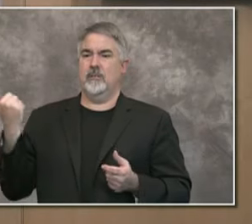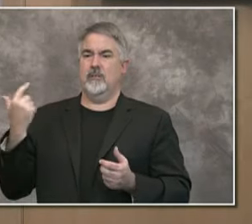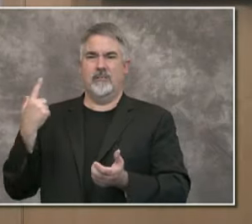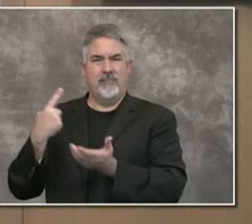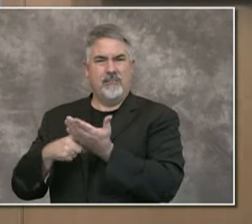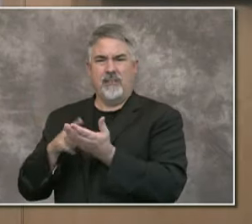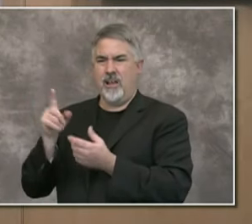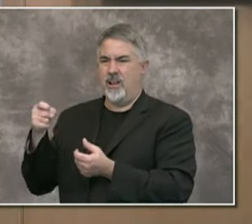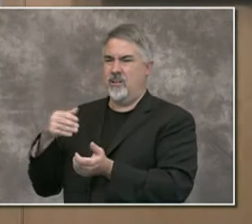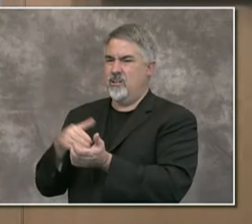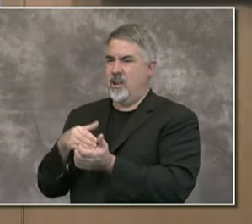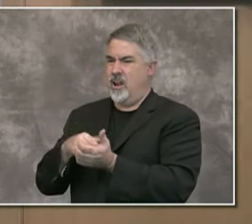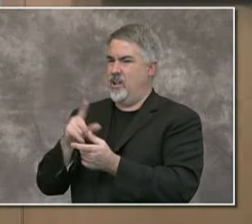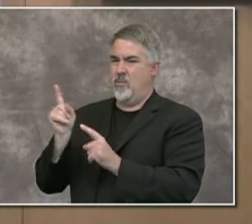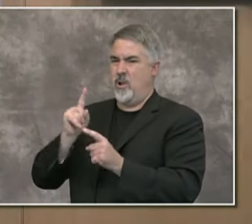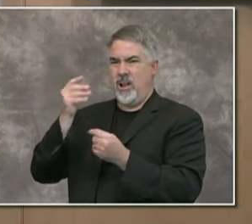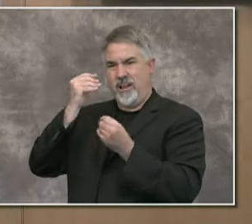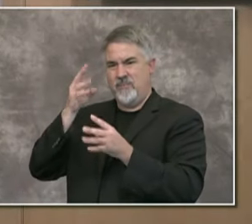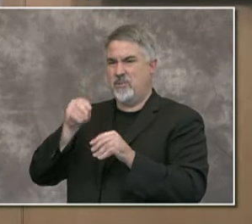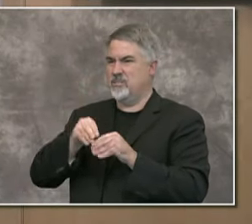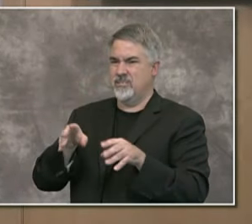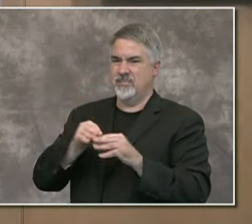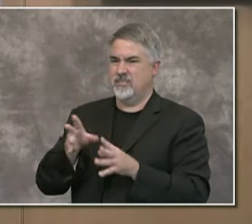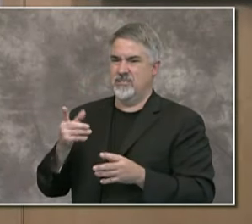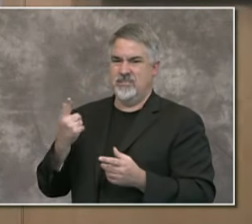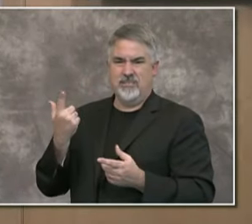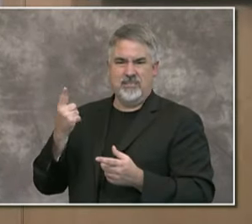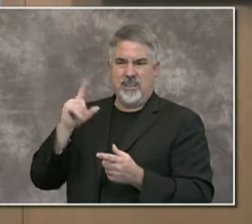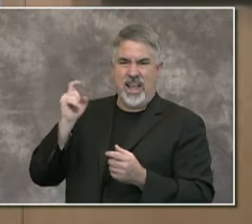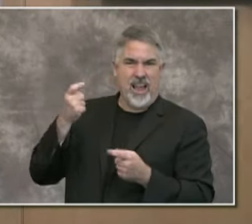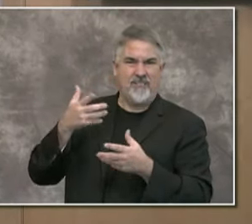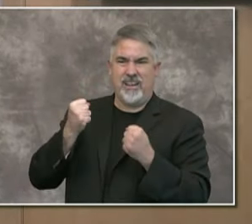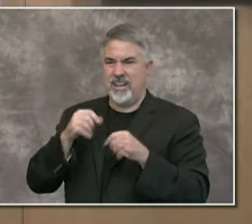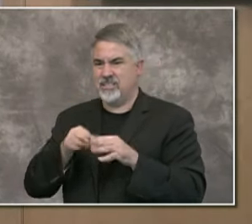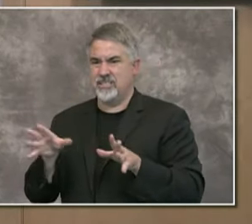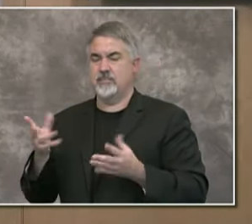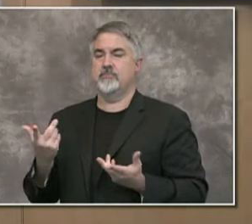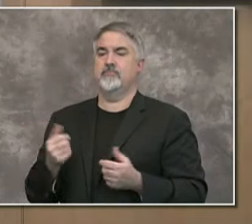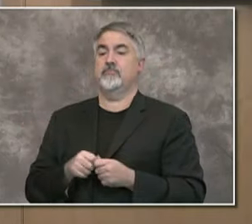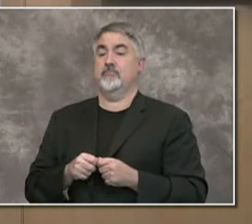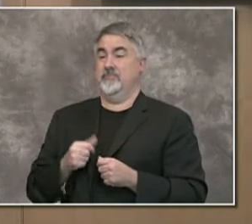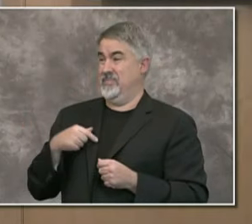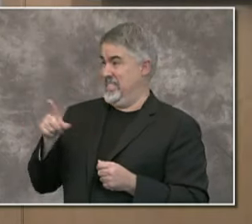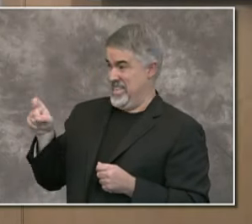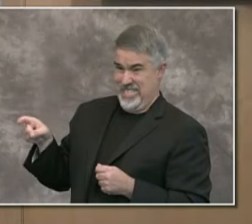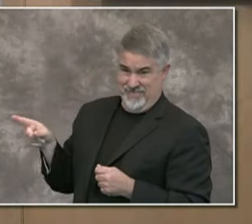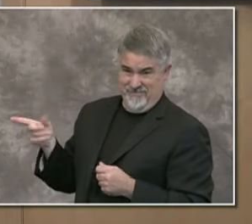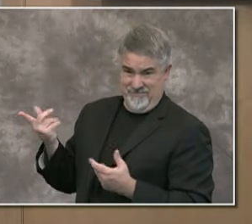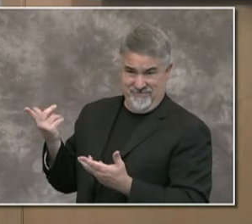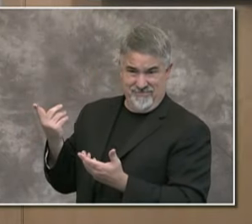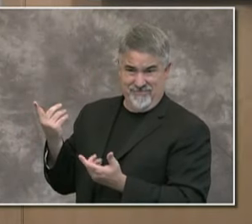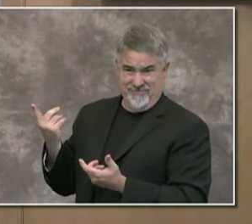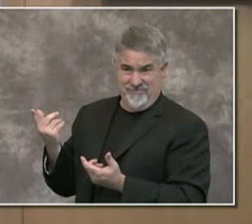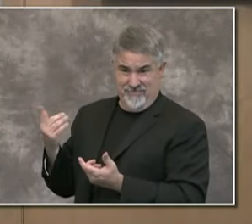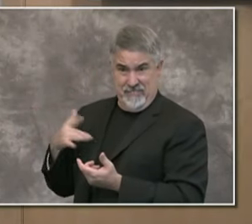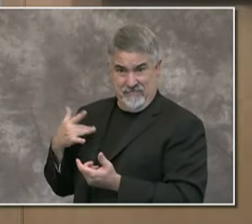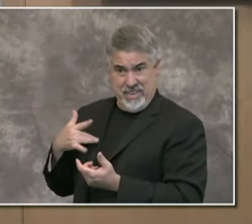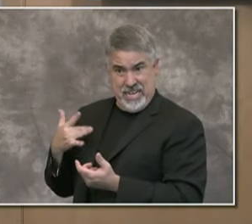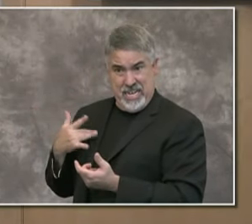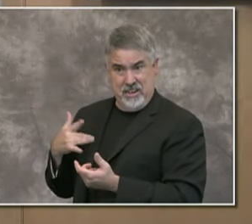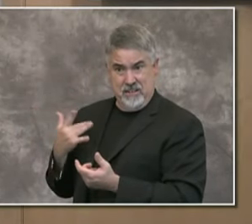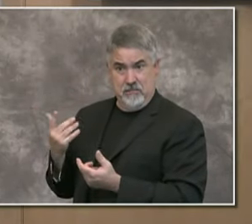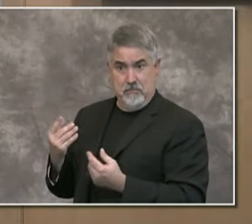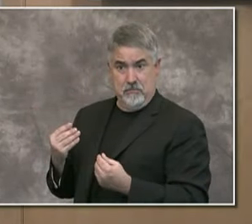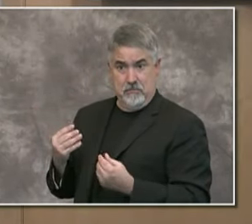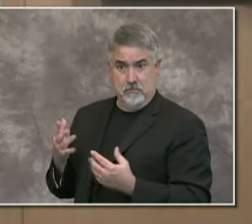is encouraging. So do you agree with it's encouraging, and do you think that's a